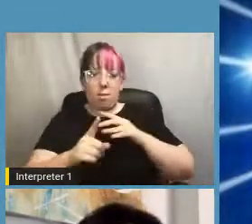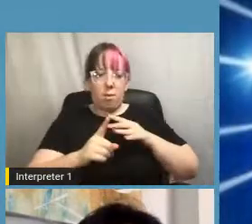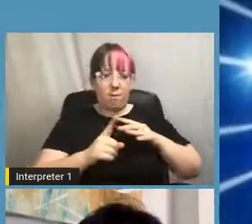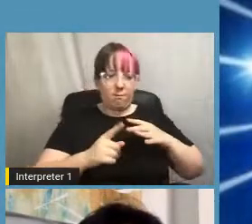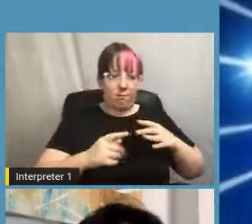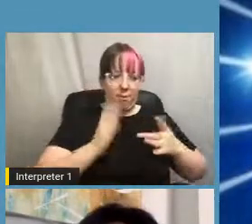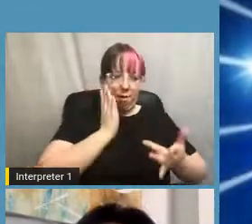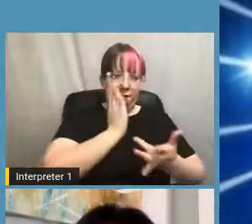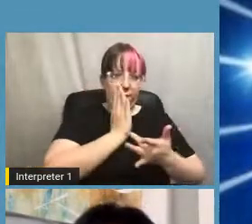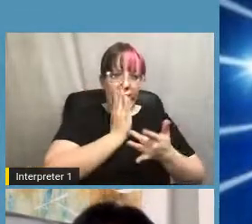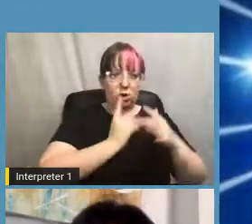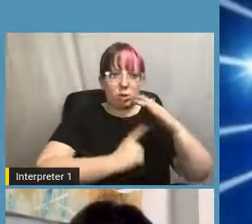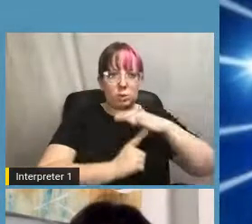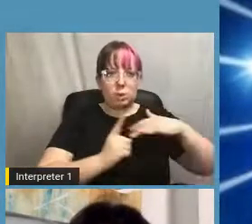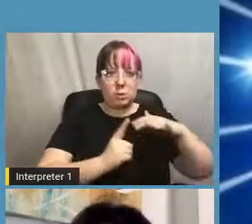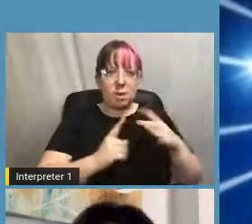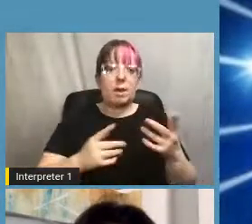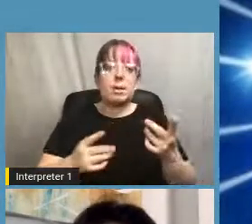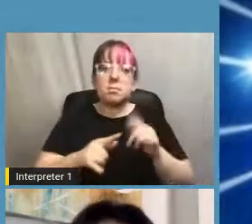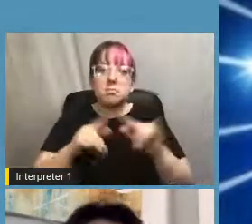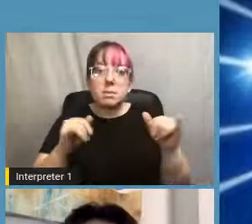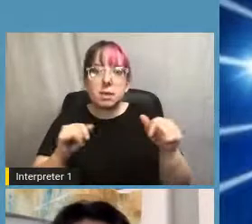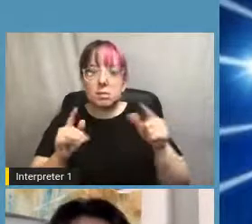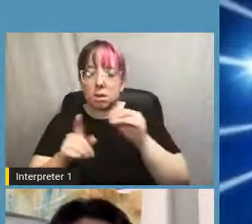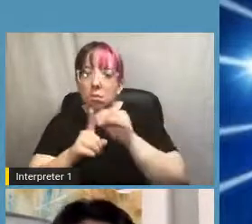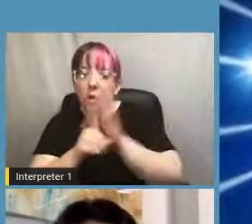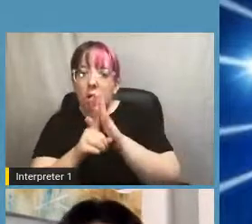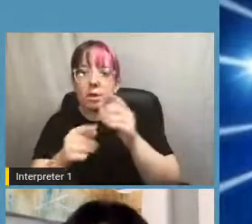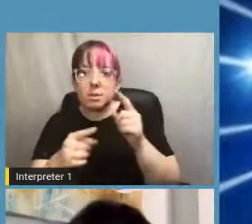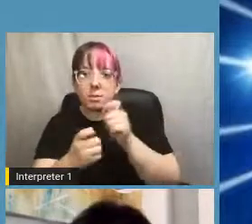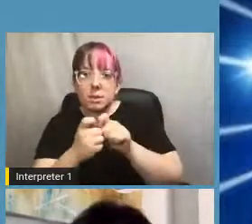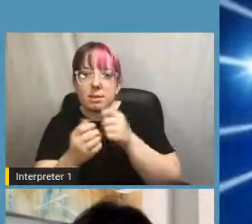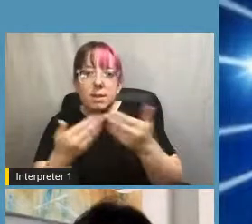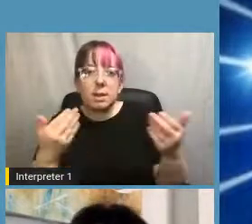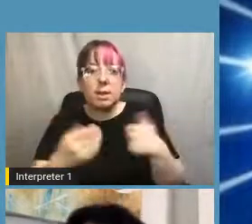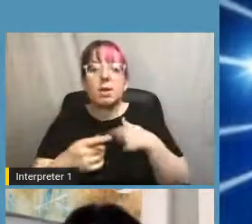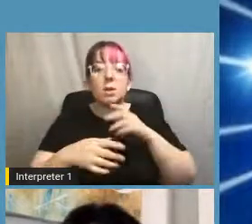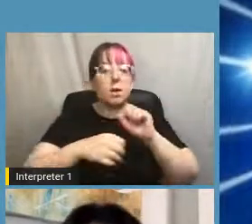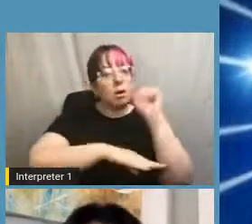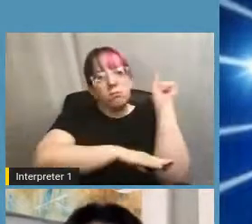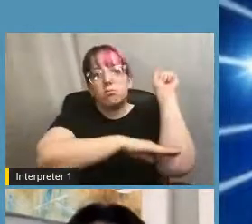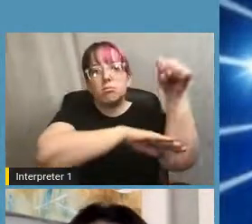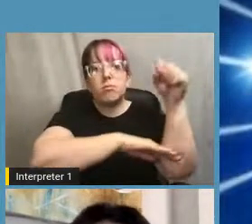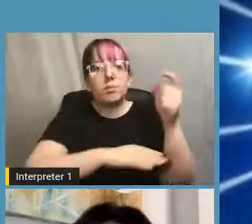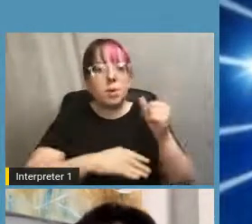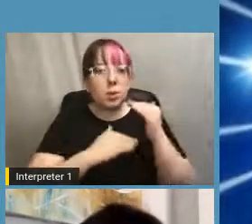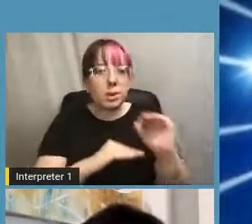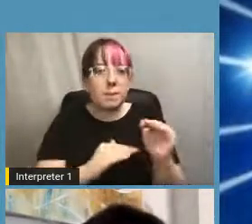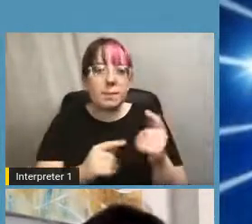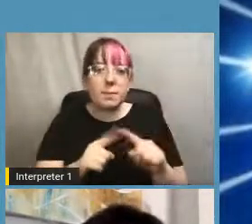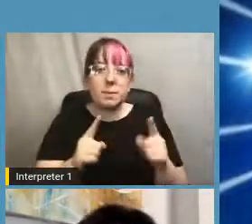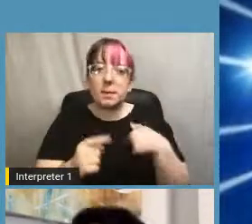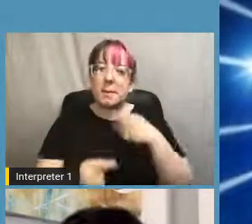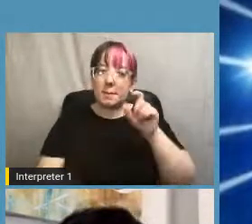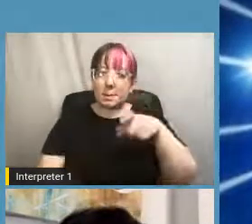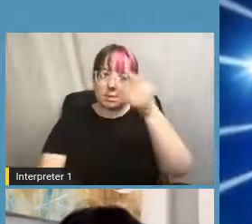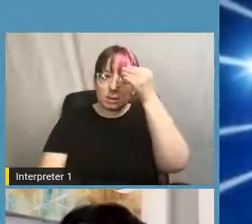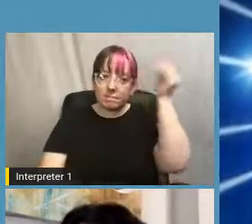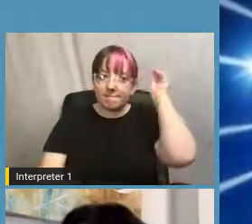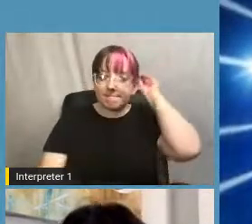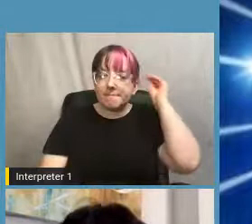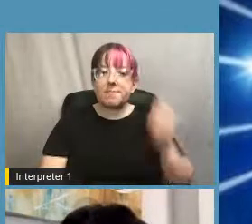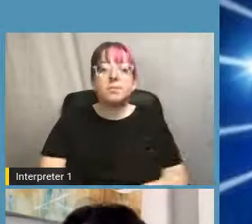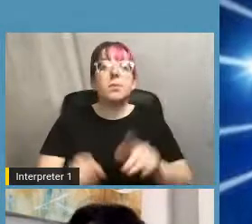it highlights things. Like you can do this on purpose, or you can overcome those limits. It's up to you, but you have to keep it in mind. Also,